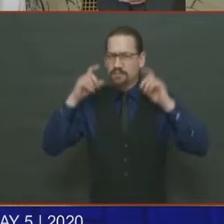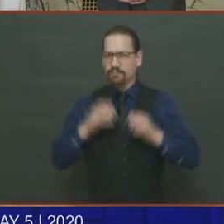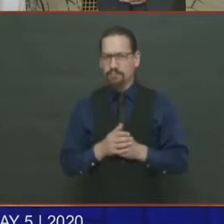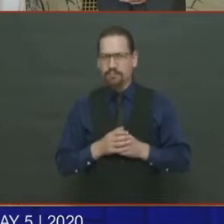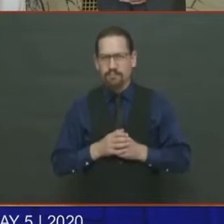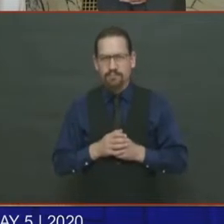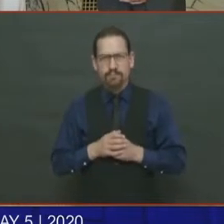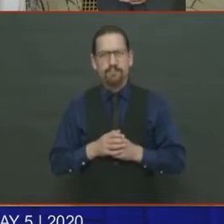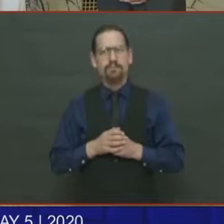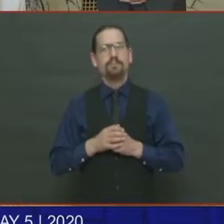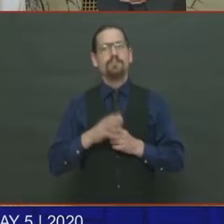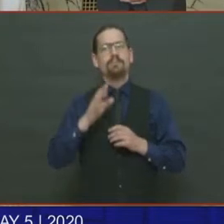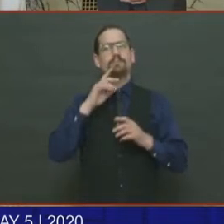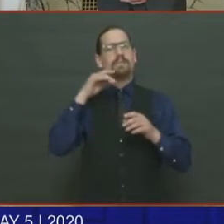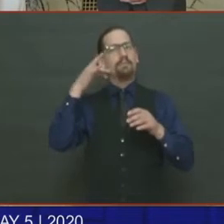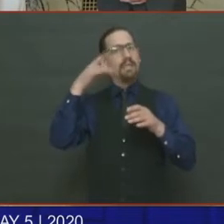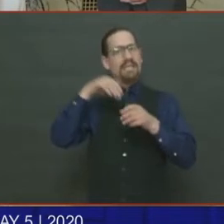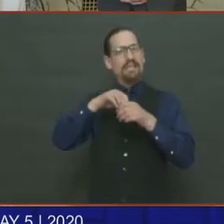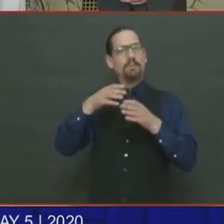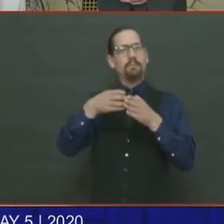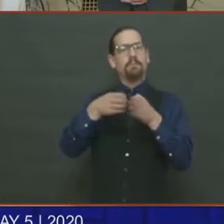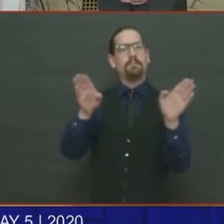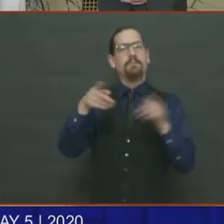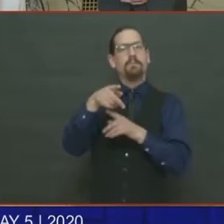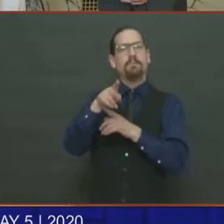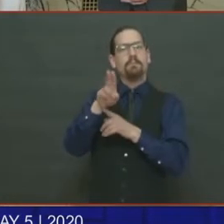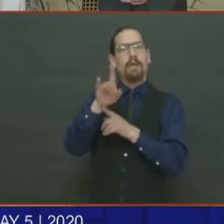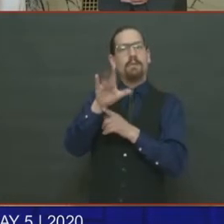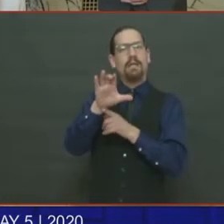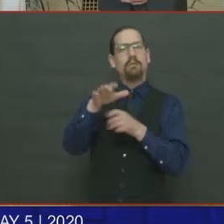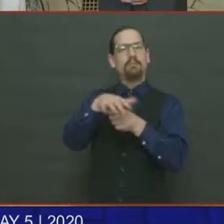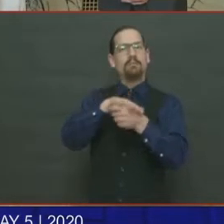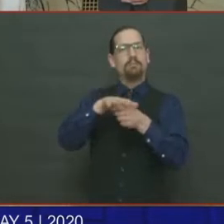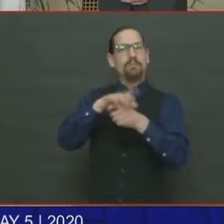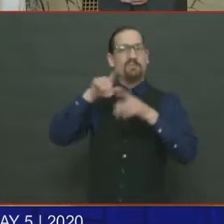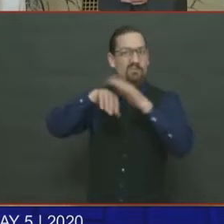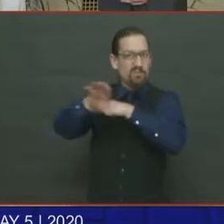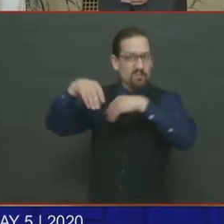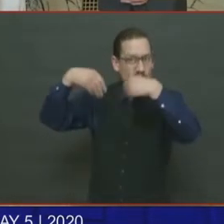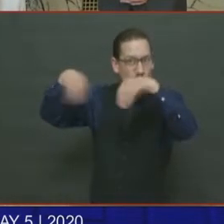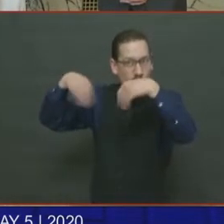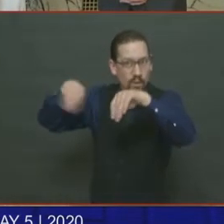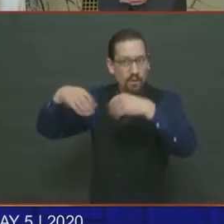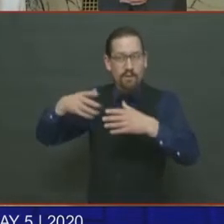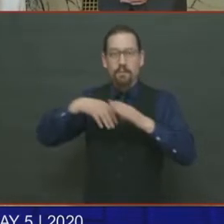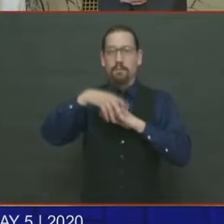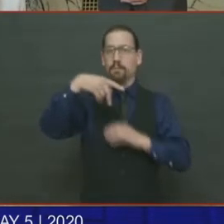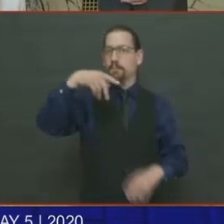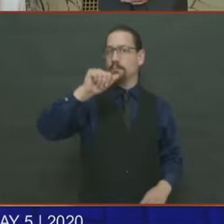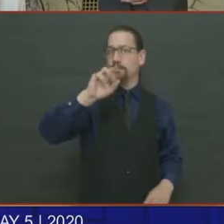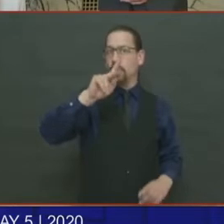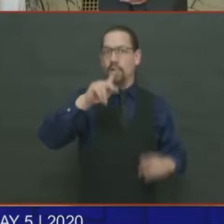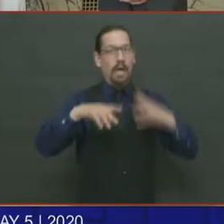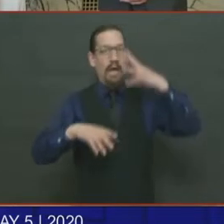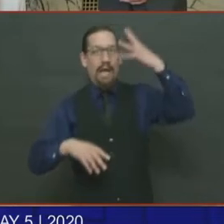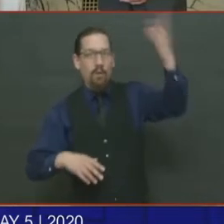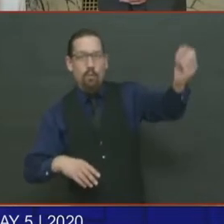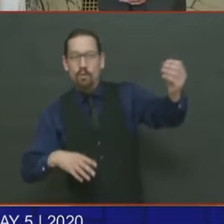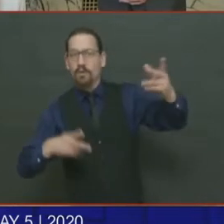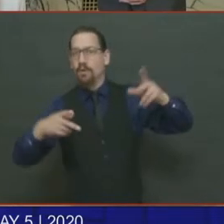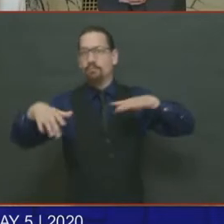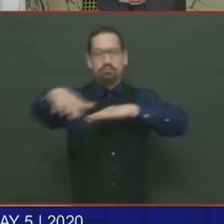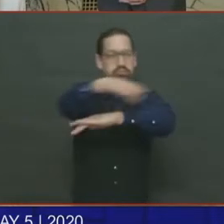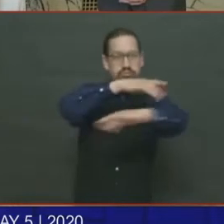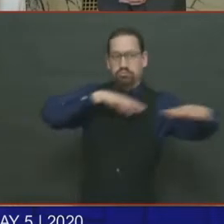other place that you have gone to in public. And particularly in our communities where